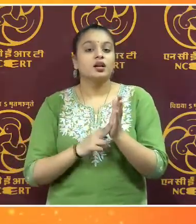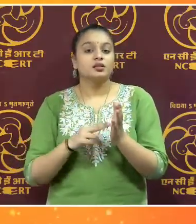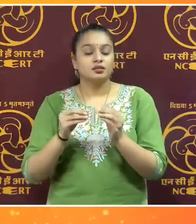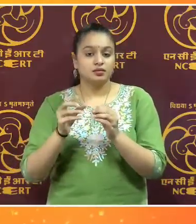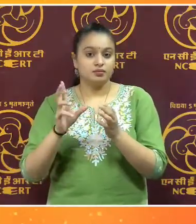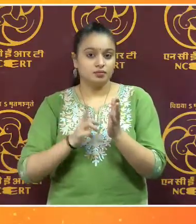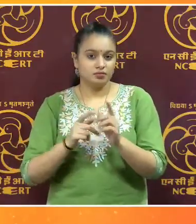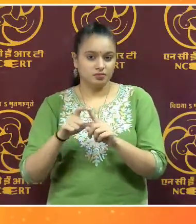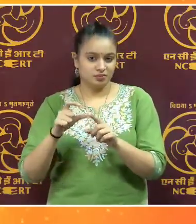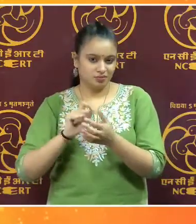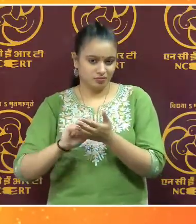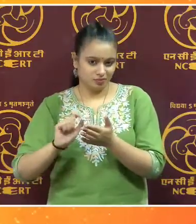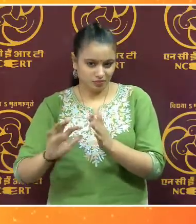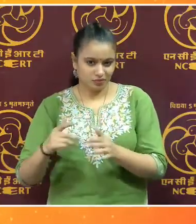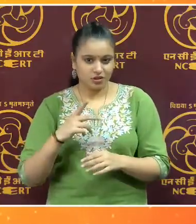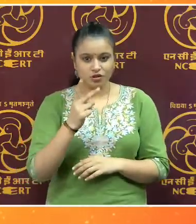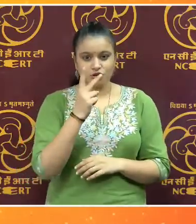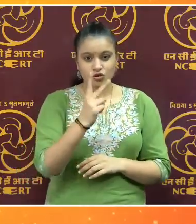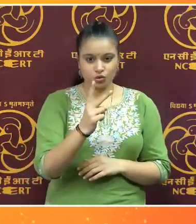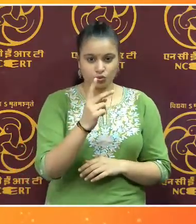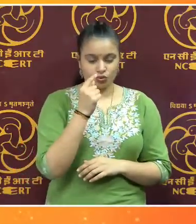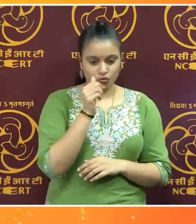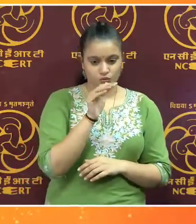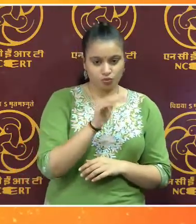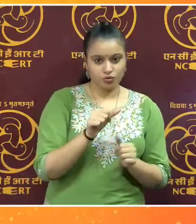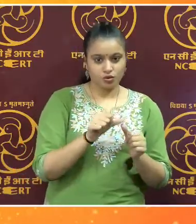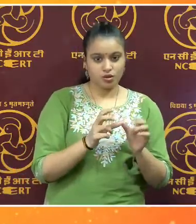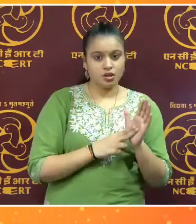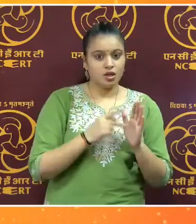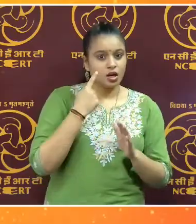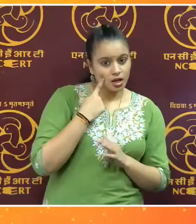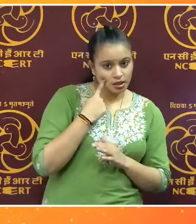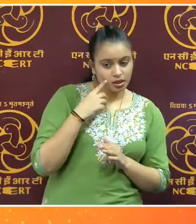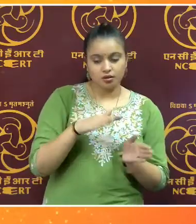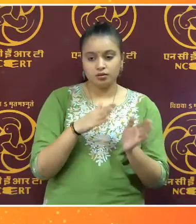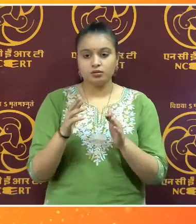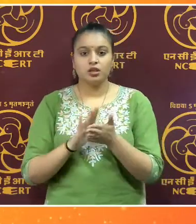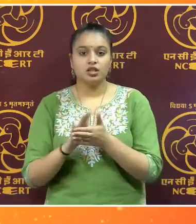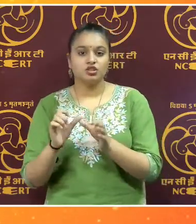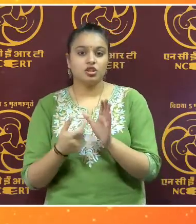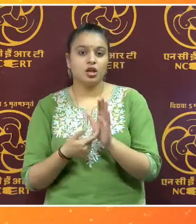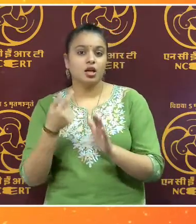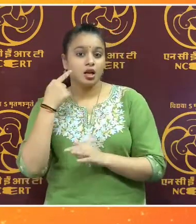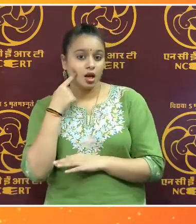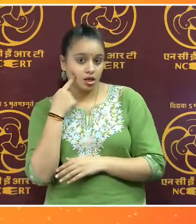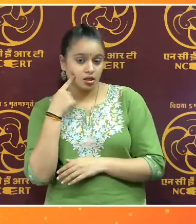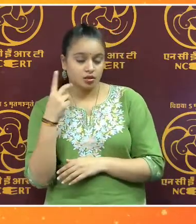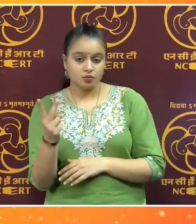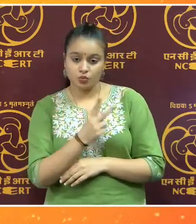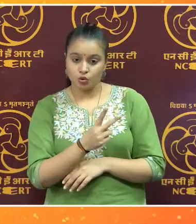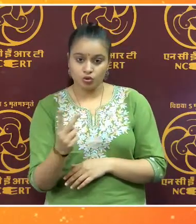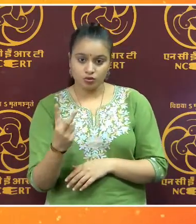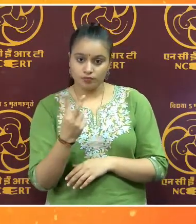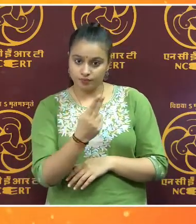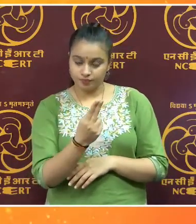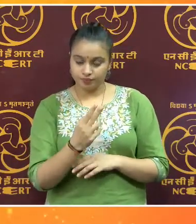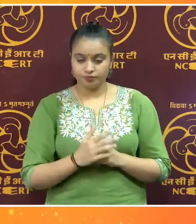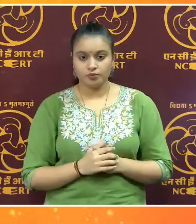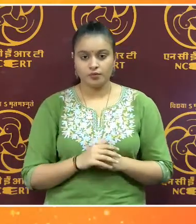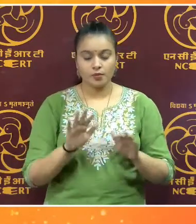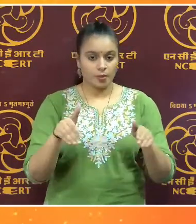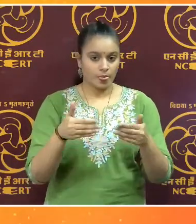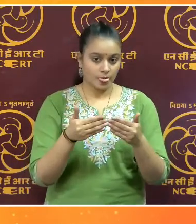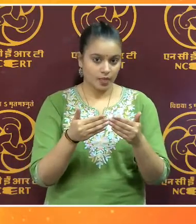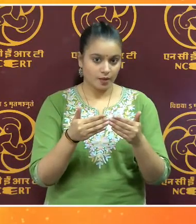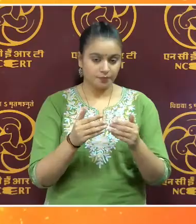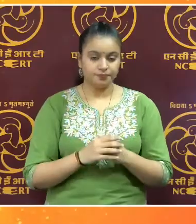about 2 main characters, Anil and Hari. So these are the 2 characters here in the story. I'll introduce you